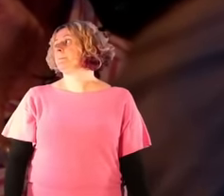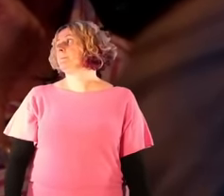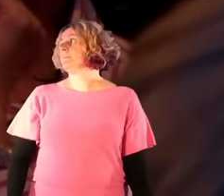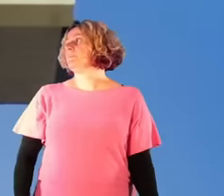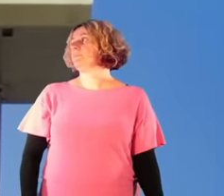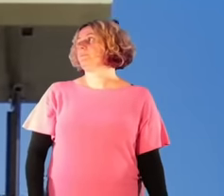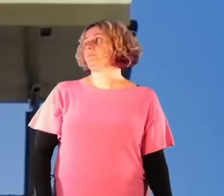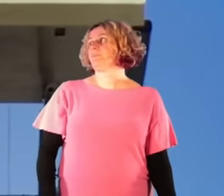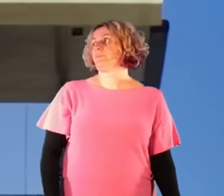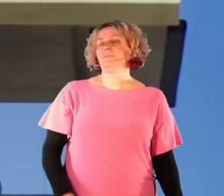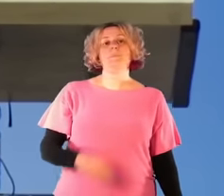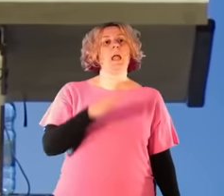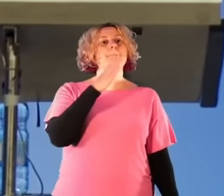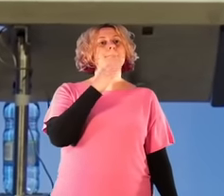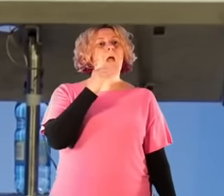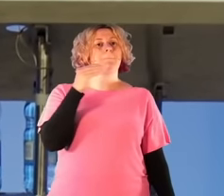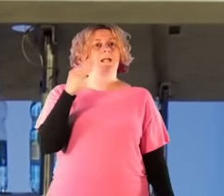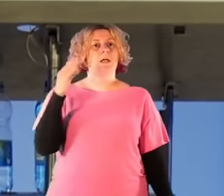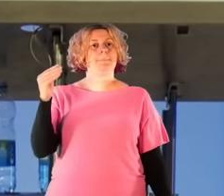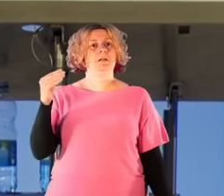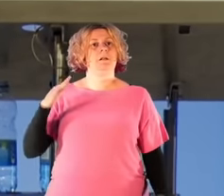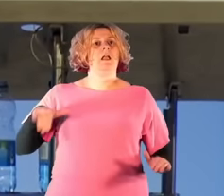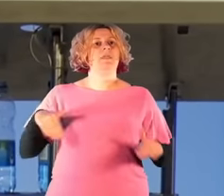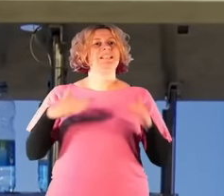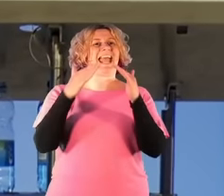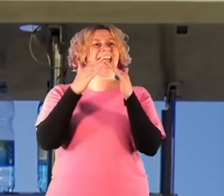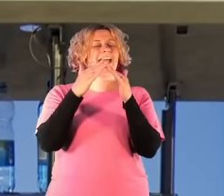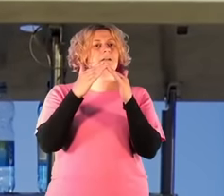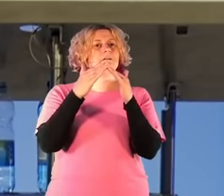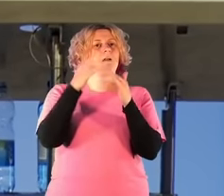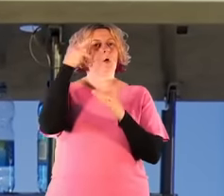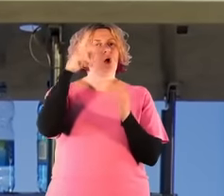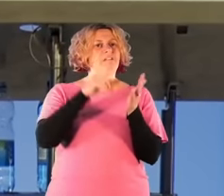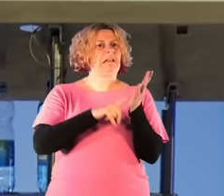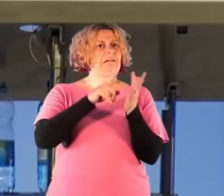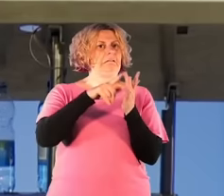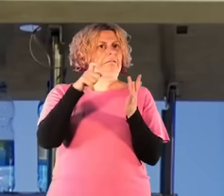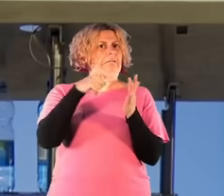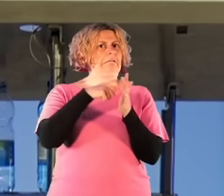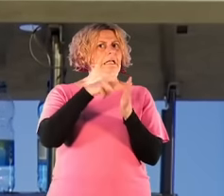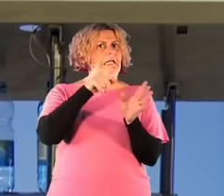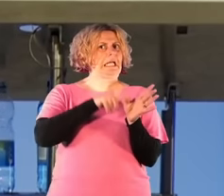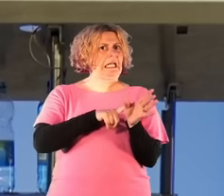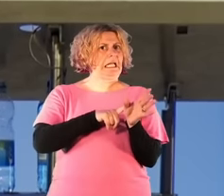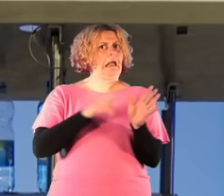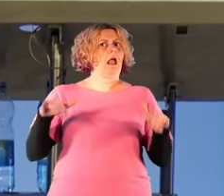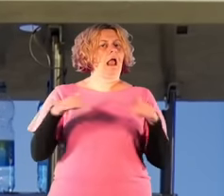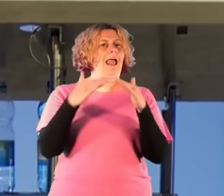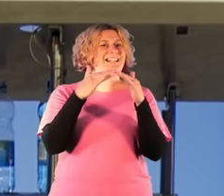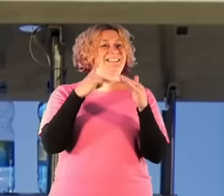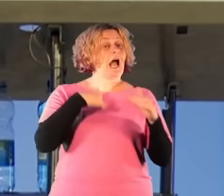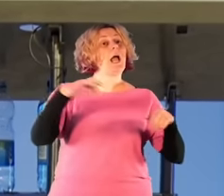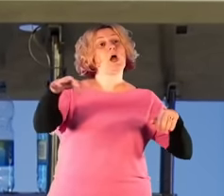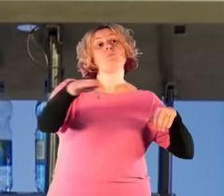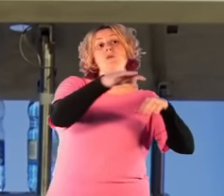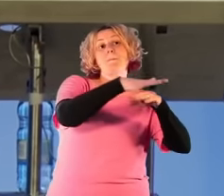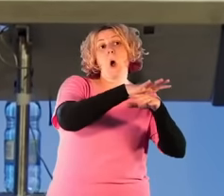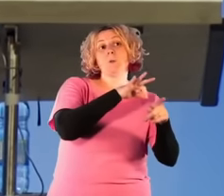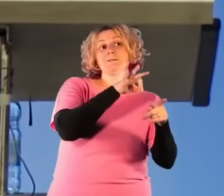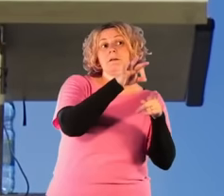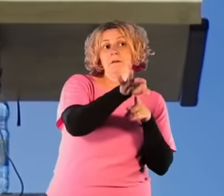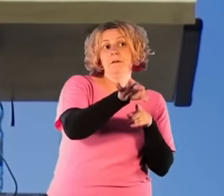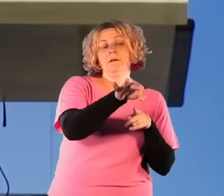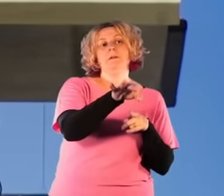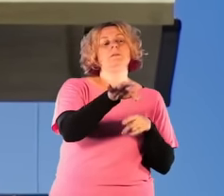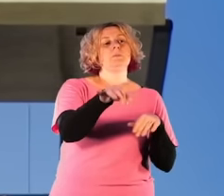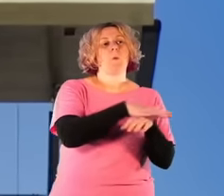In Birmingham, there's a hill called the Licky Hills. It's a wonderful place. I proposed to my wife there. And when you look in one direction,